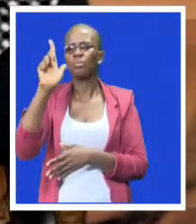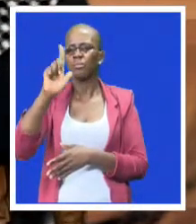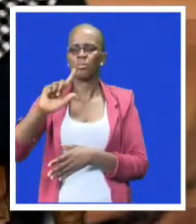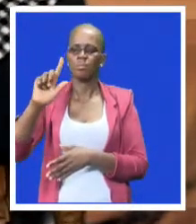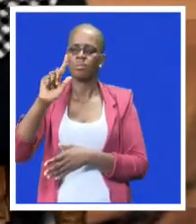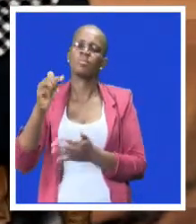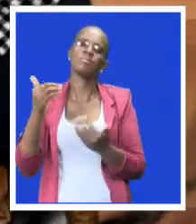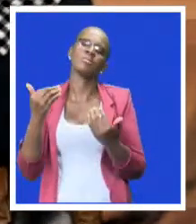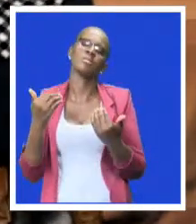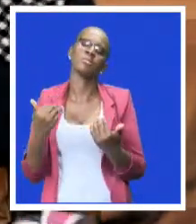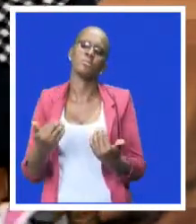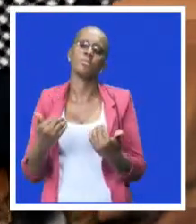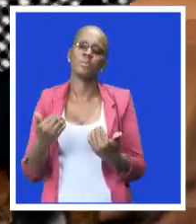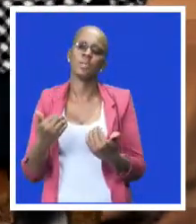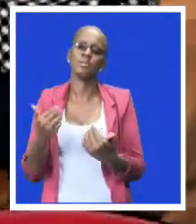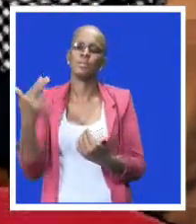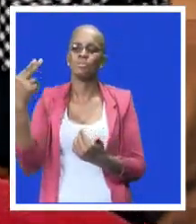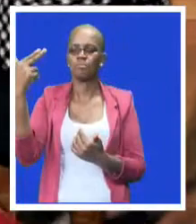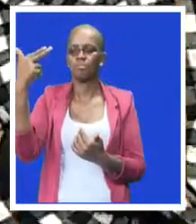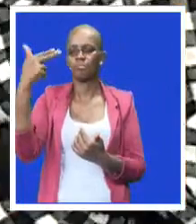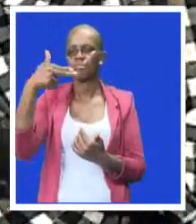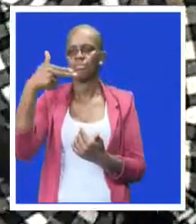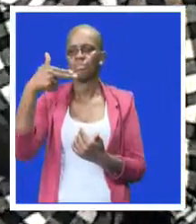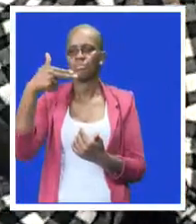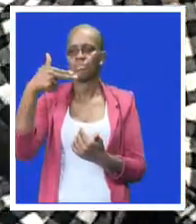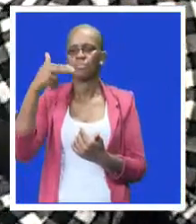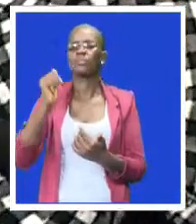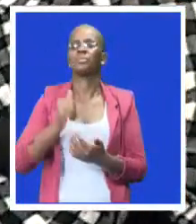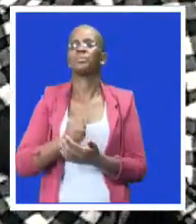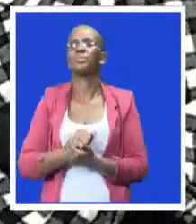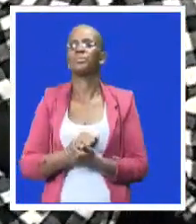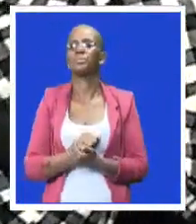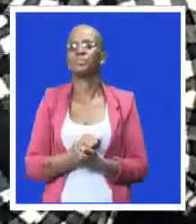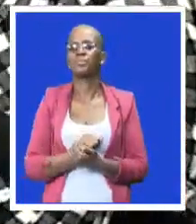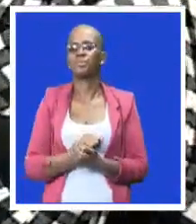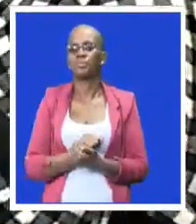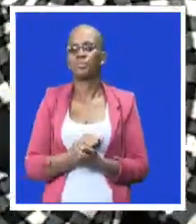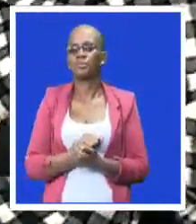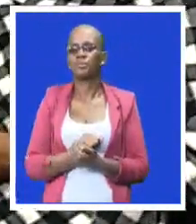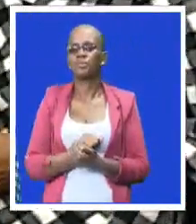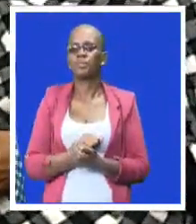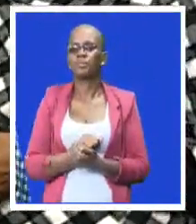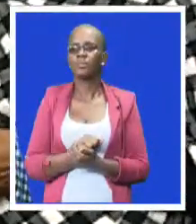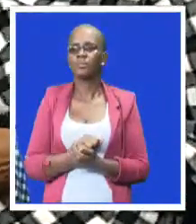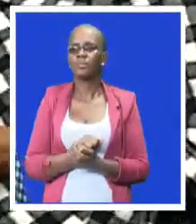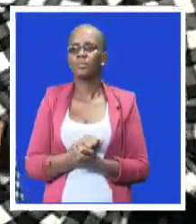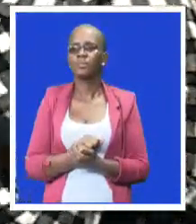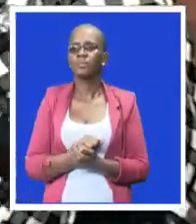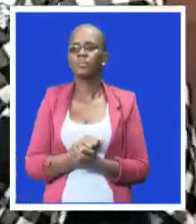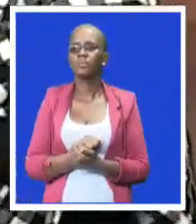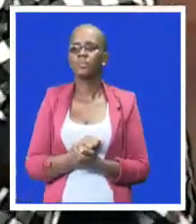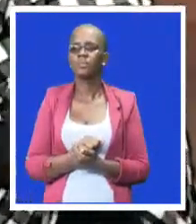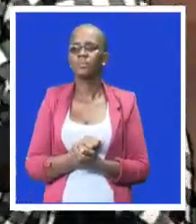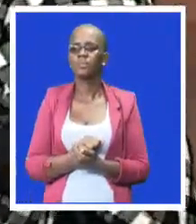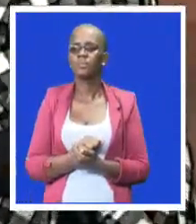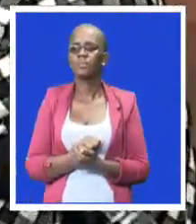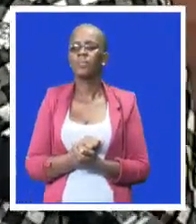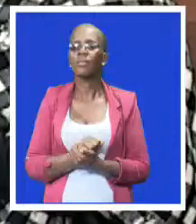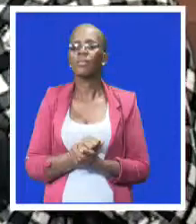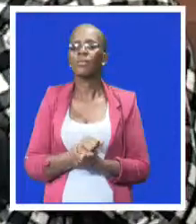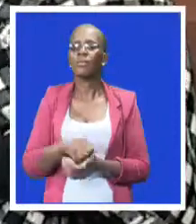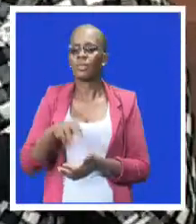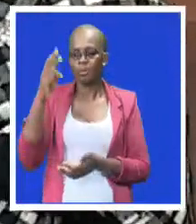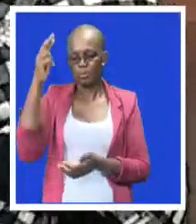the horse, and also the hen. Right, so these are the names of the animals, and our number